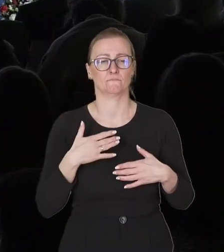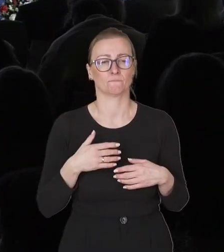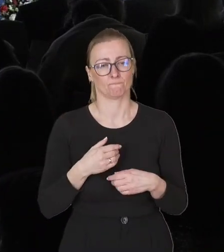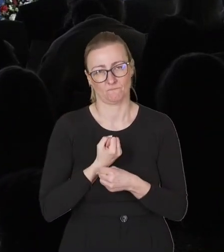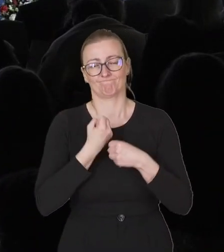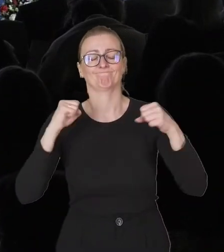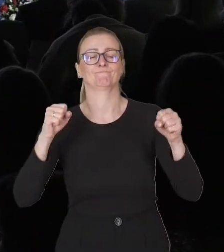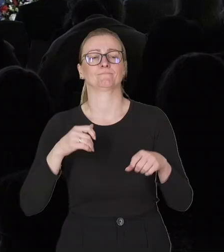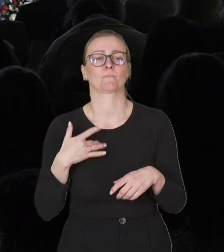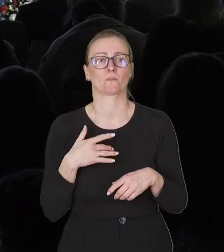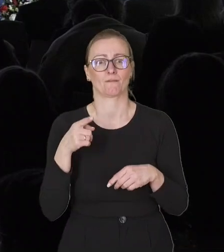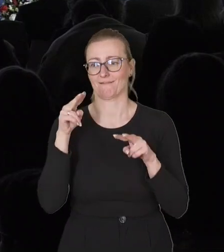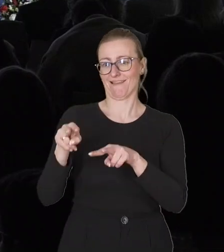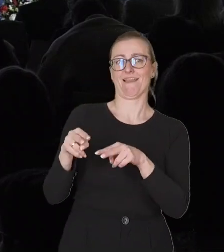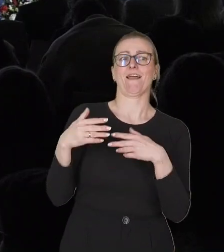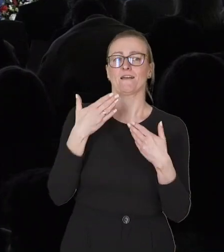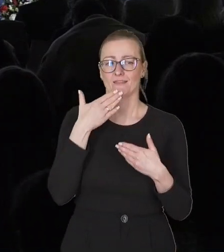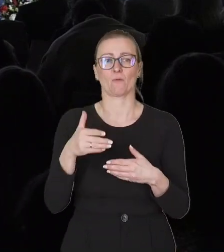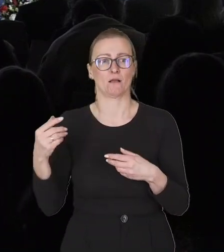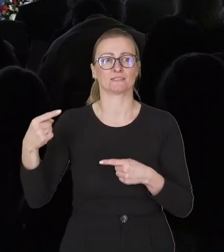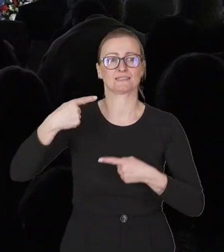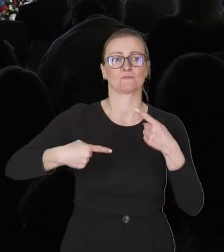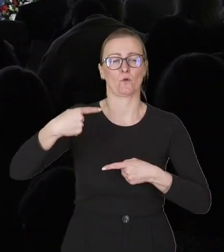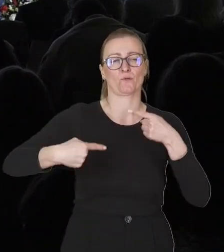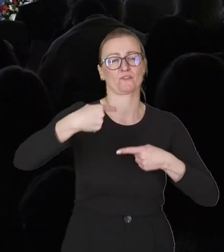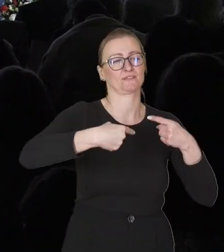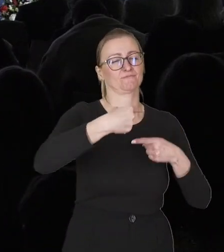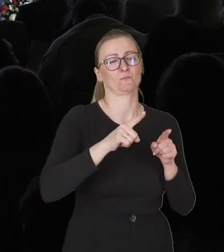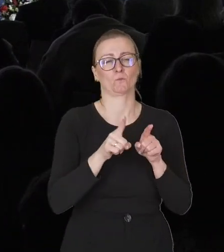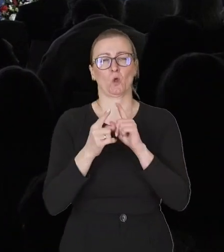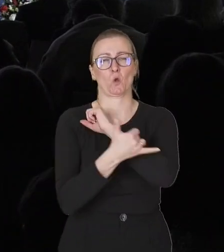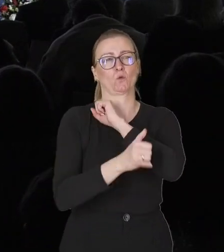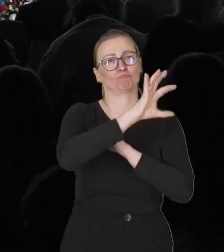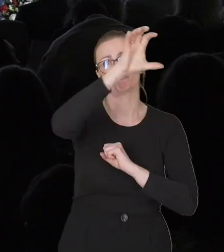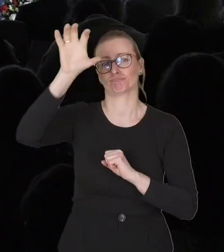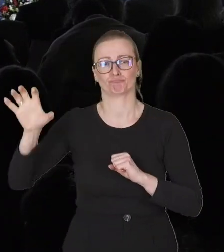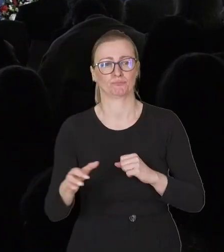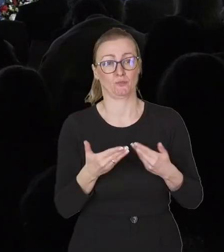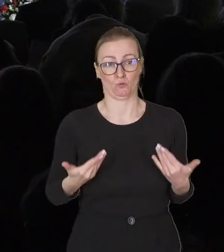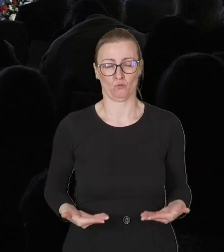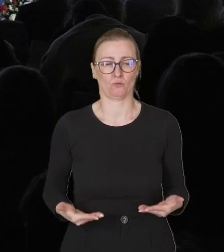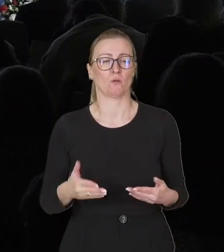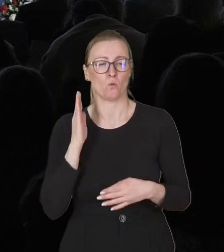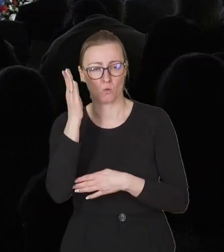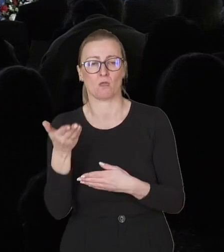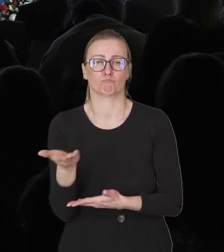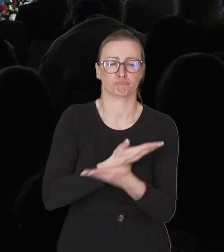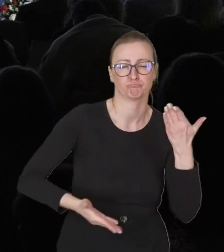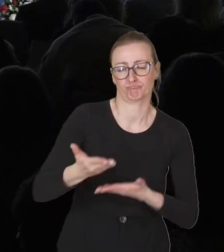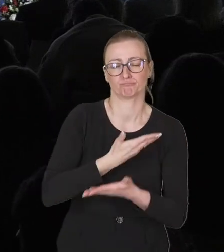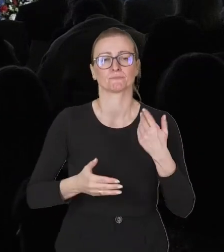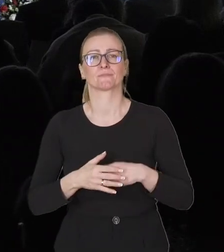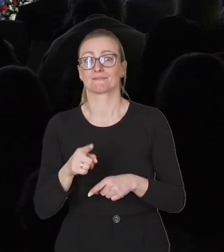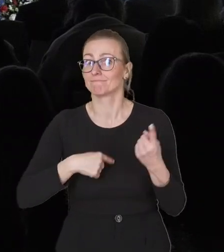Obviously, in the policy debate, the voice of regions has to be also well heard. And the economic transition poses